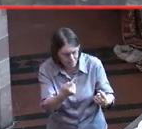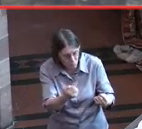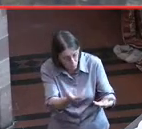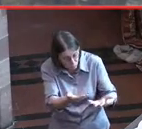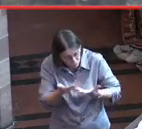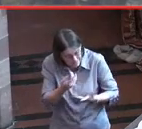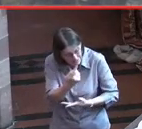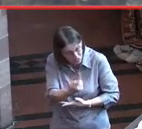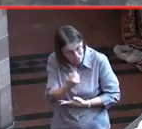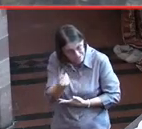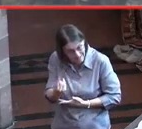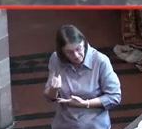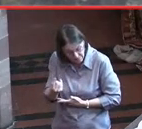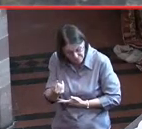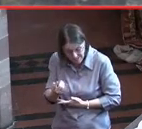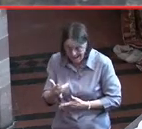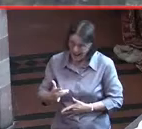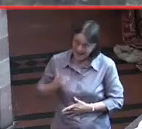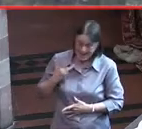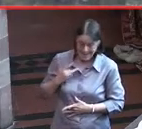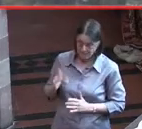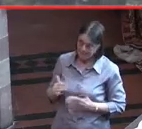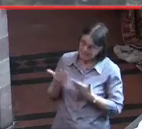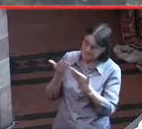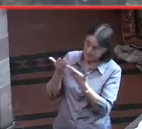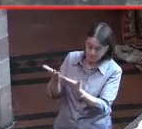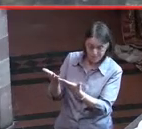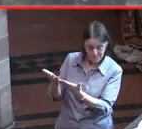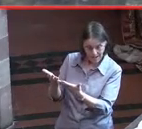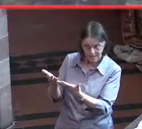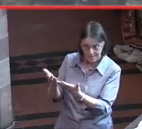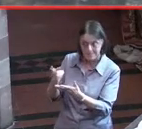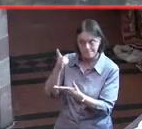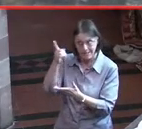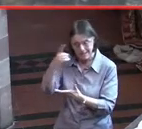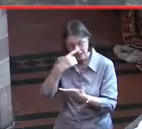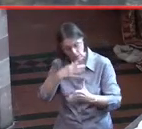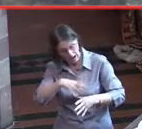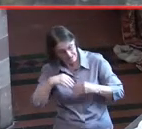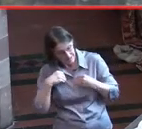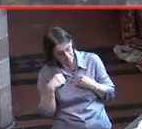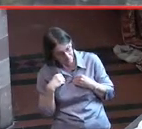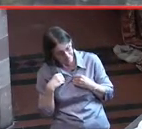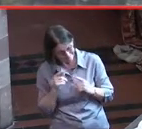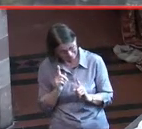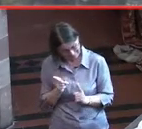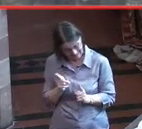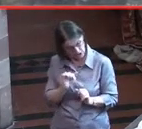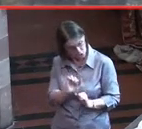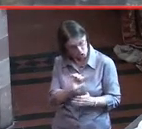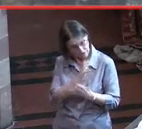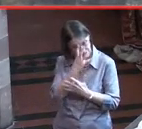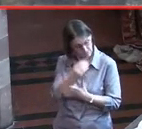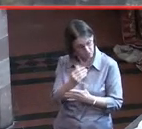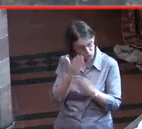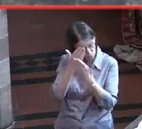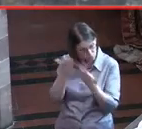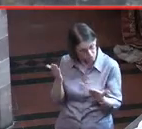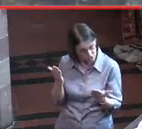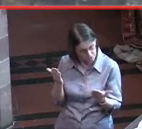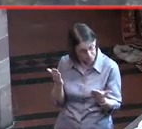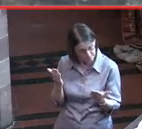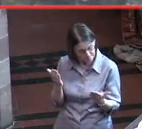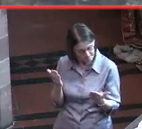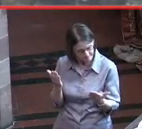sacrifice, holy and acceptable to God, which is your spiritual worship. Do not be conformed to